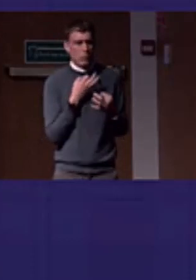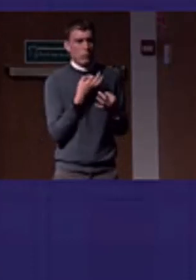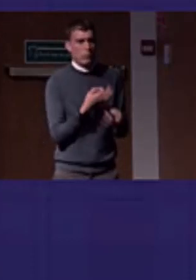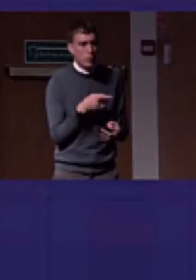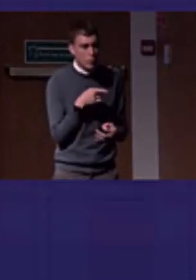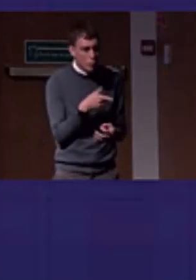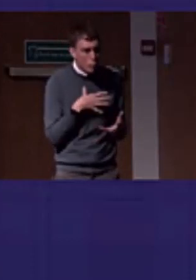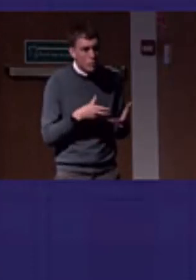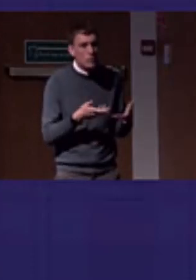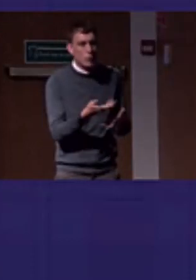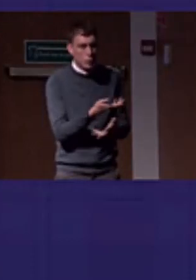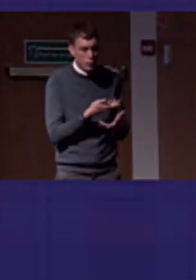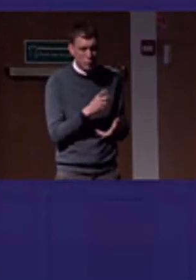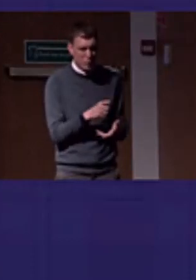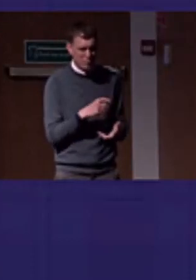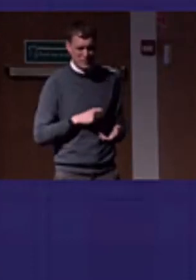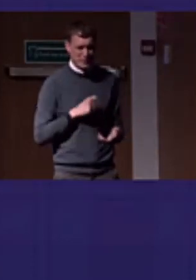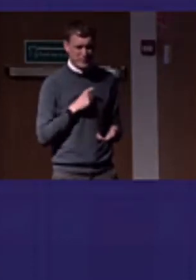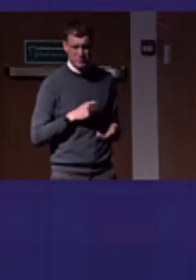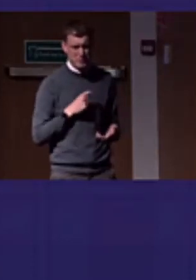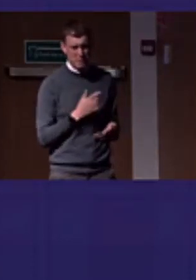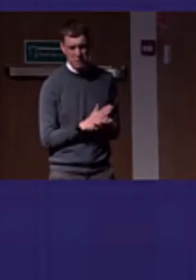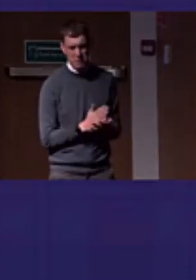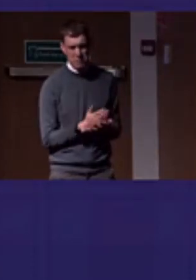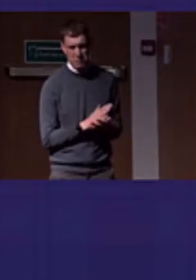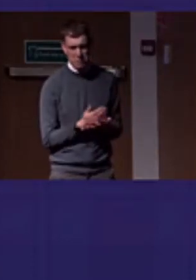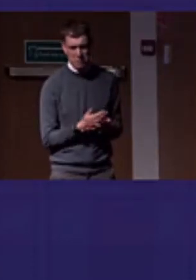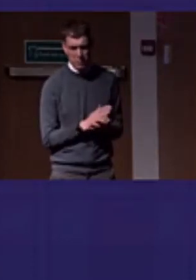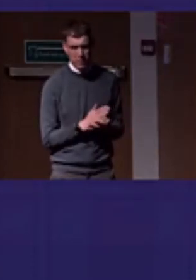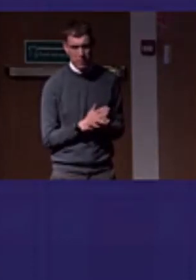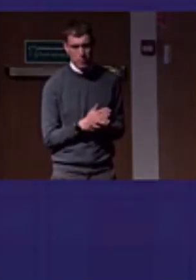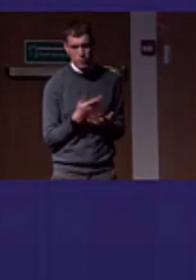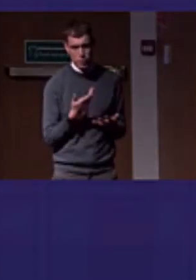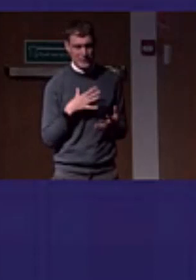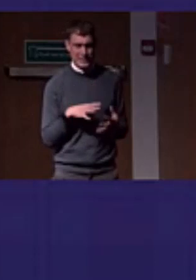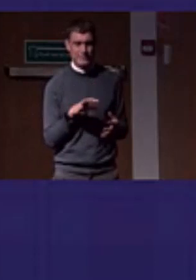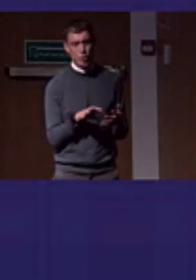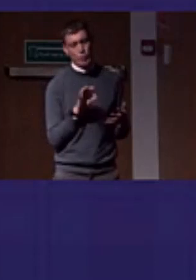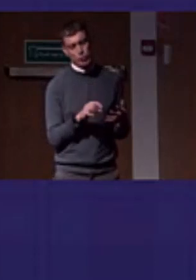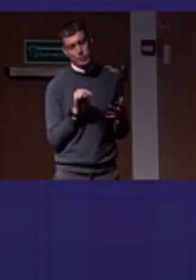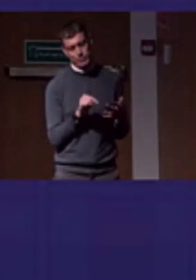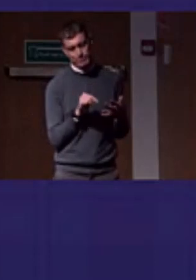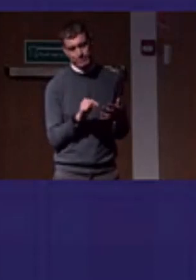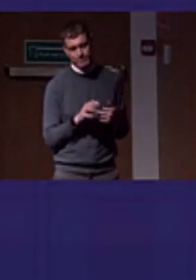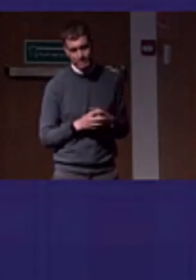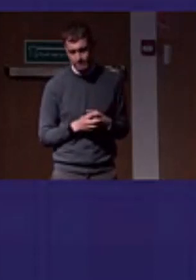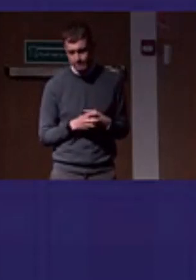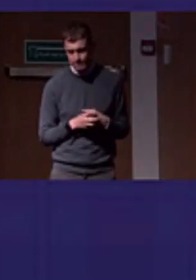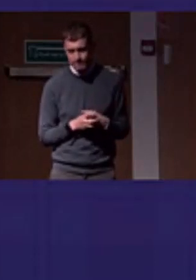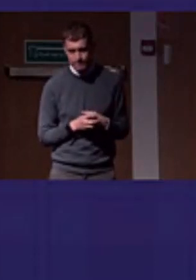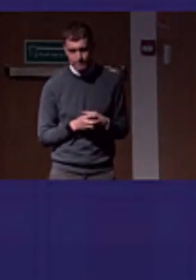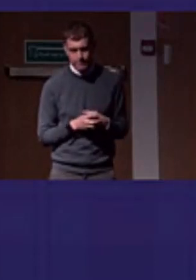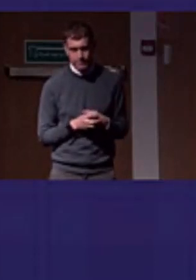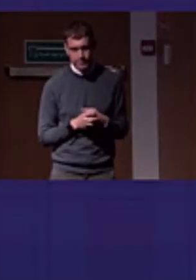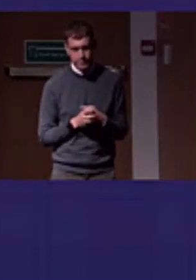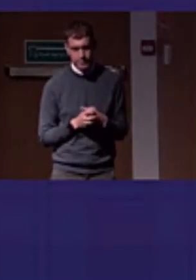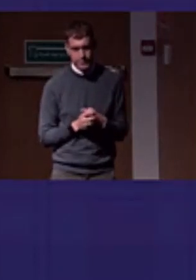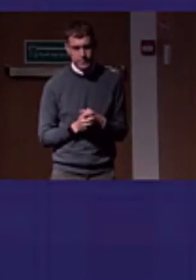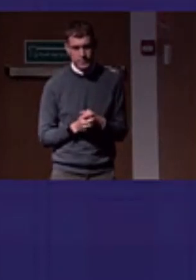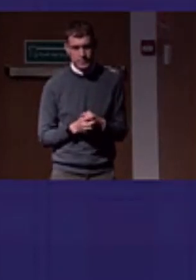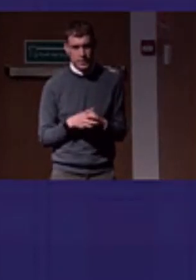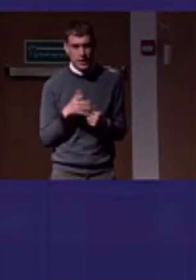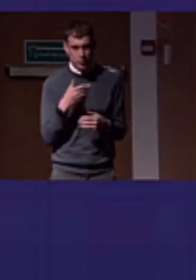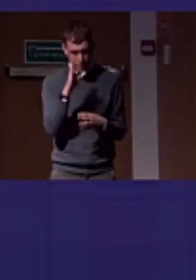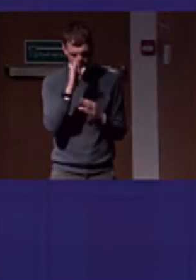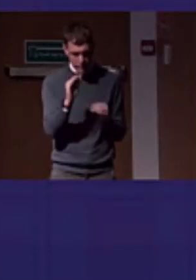with my team when I'm super uncomfortable talking about it. I'm like, you have to make it optional. And you have to make it optional and also